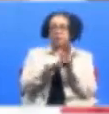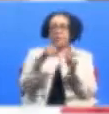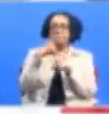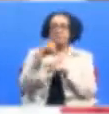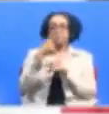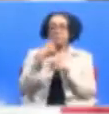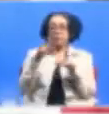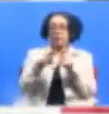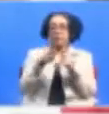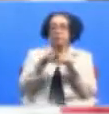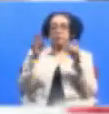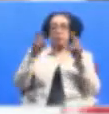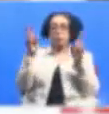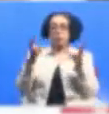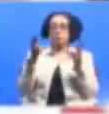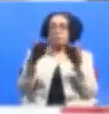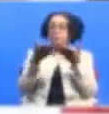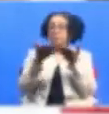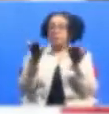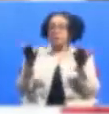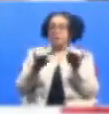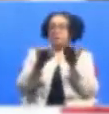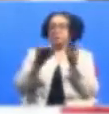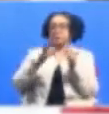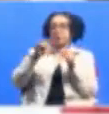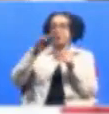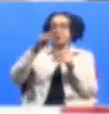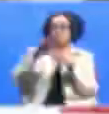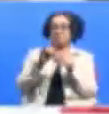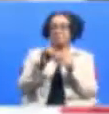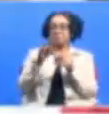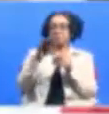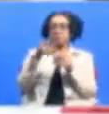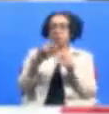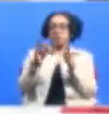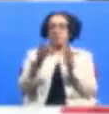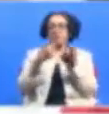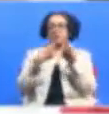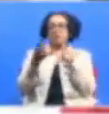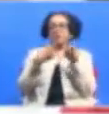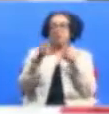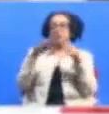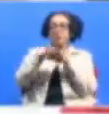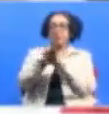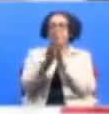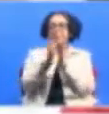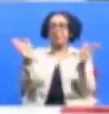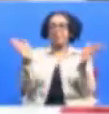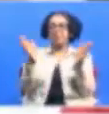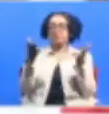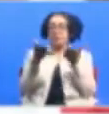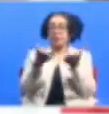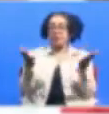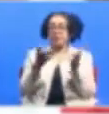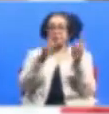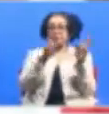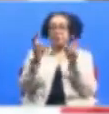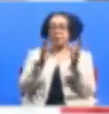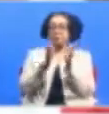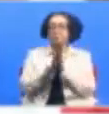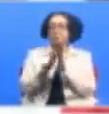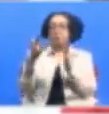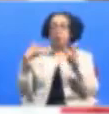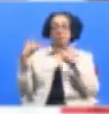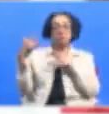I quote, "This recurring trend of discussing in public live matters in courts is a matter of great concern as it